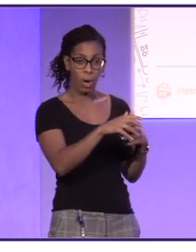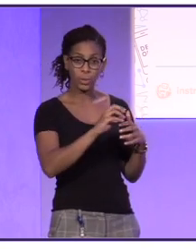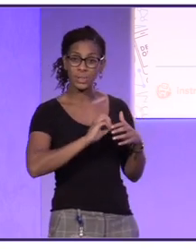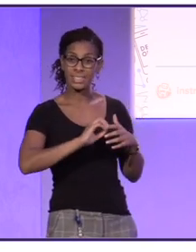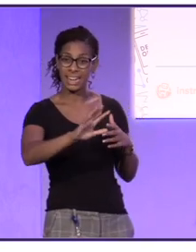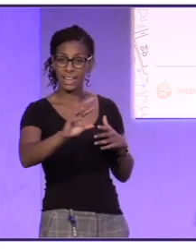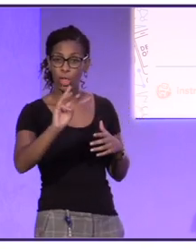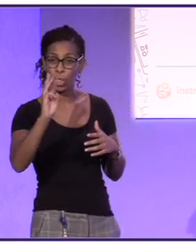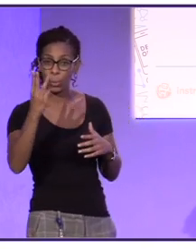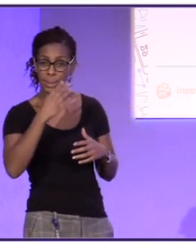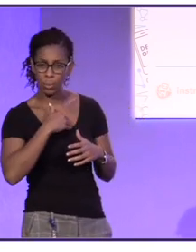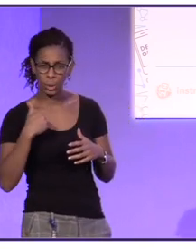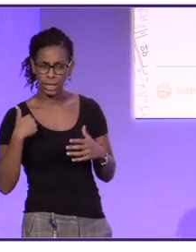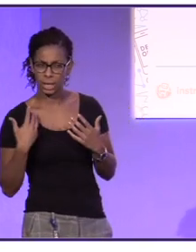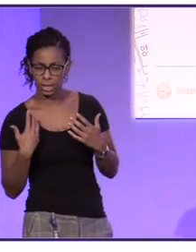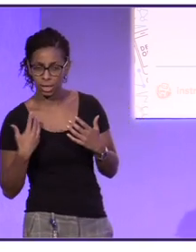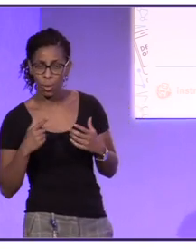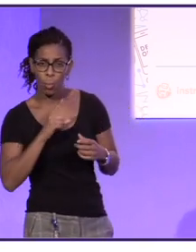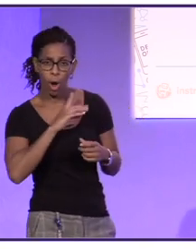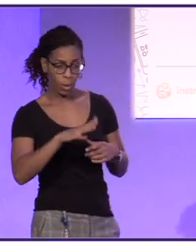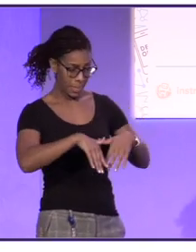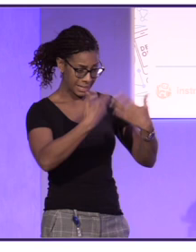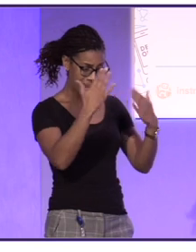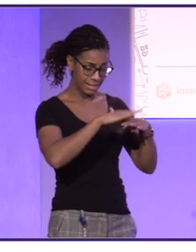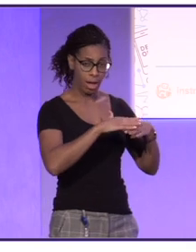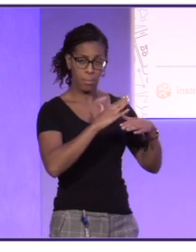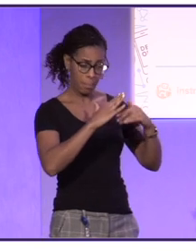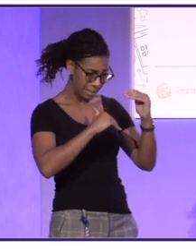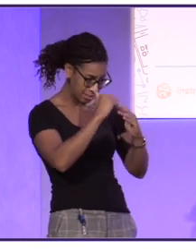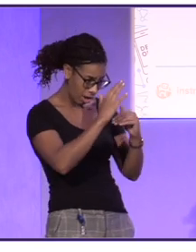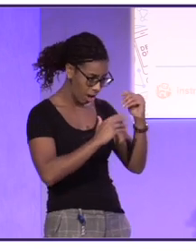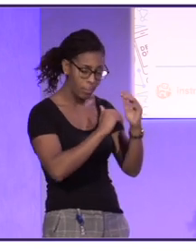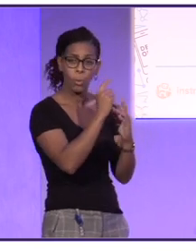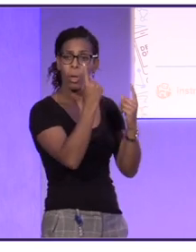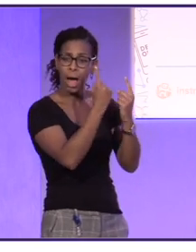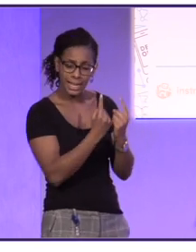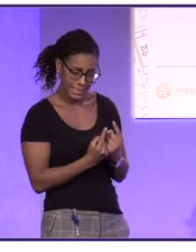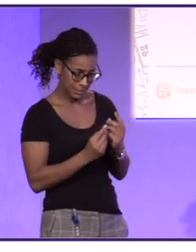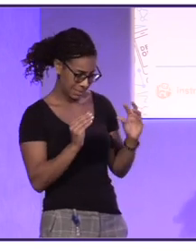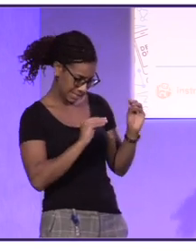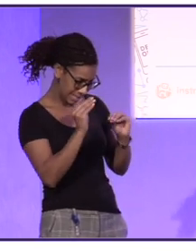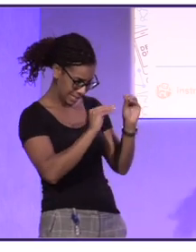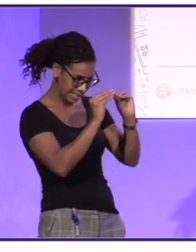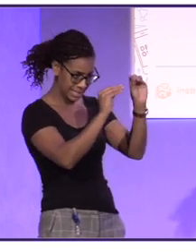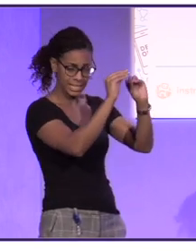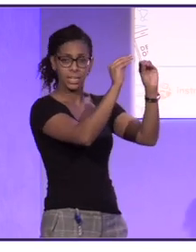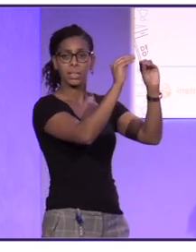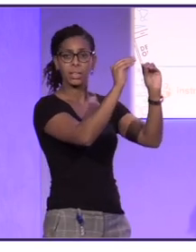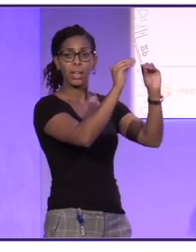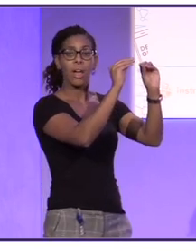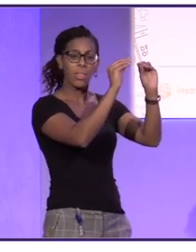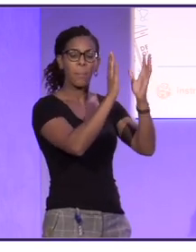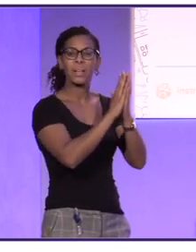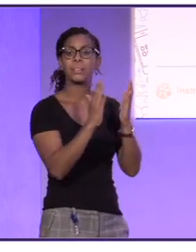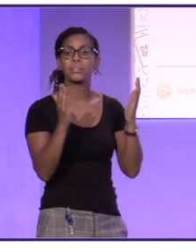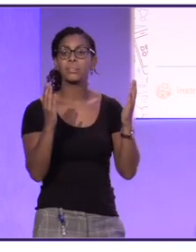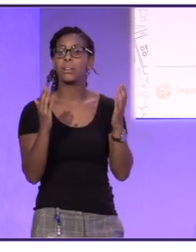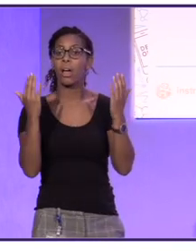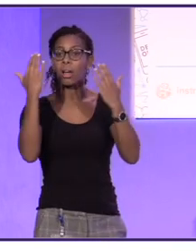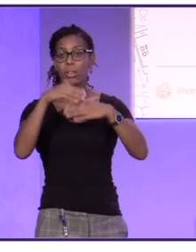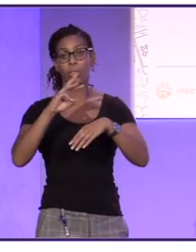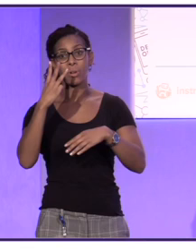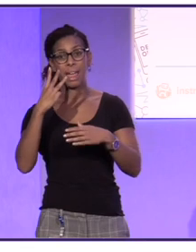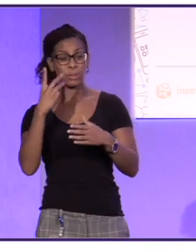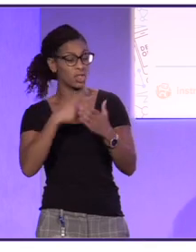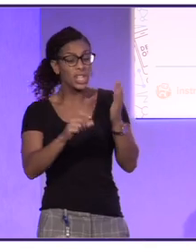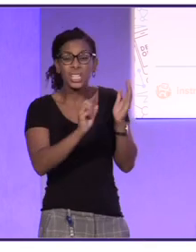up during the day with all the items that go into it, and then the 3 a.m. task will just be purely